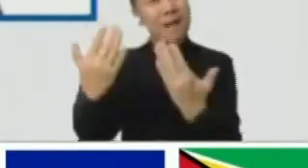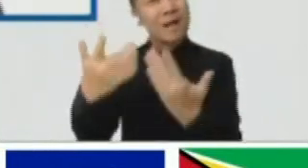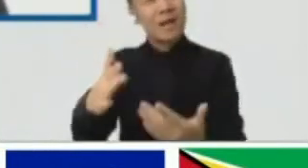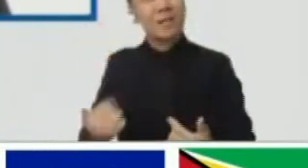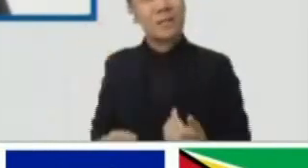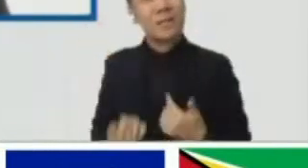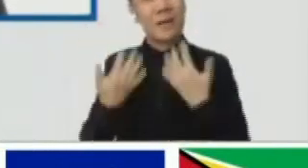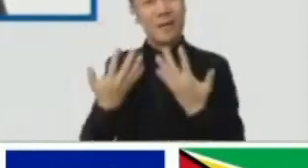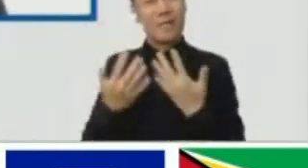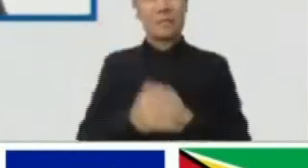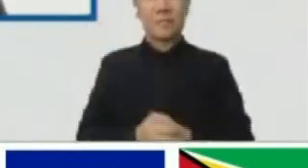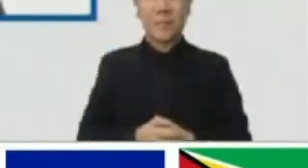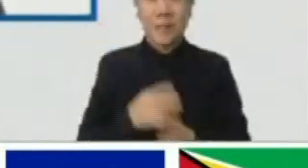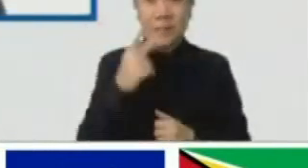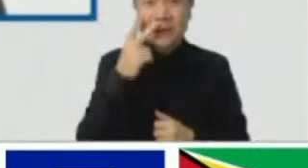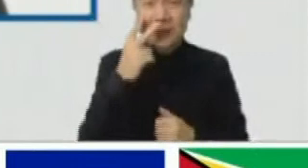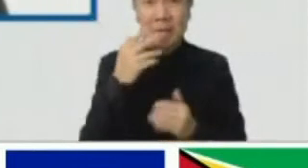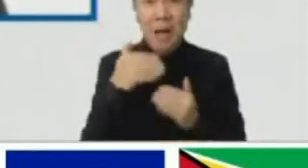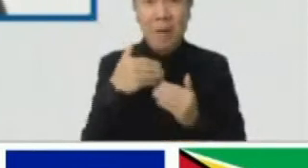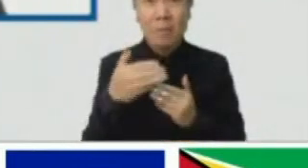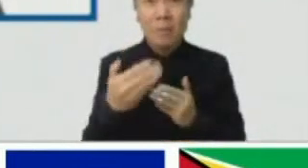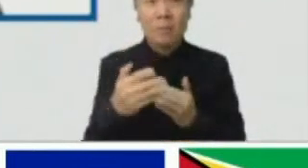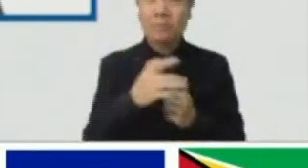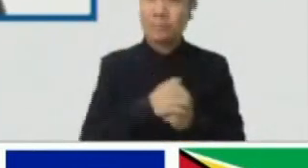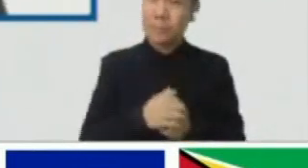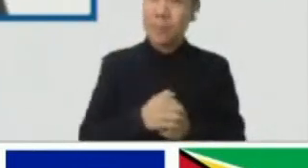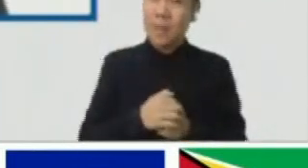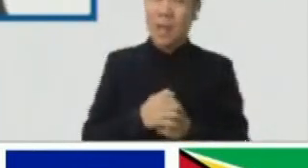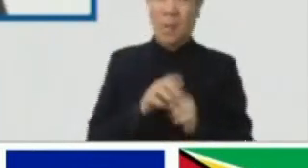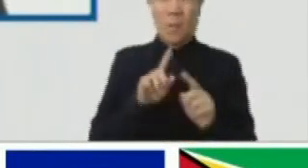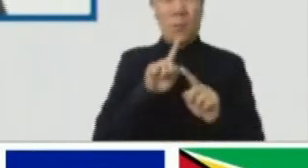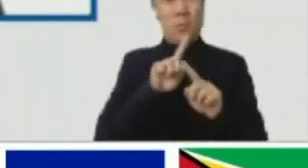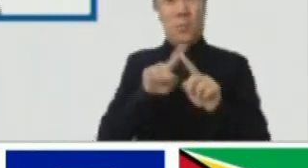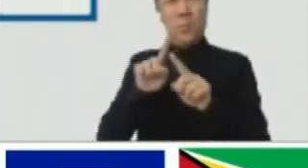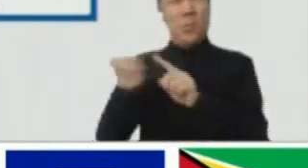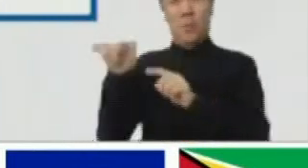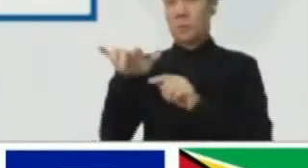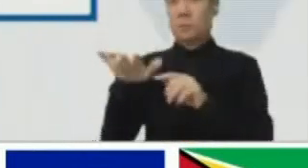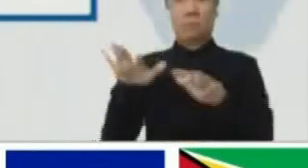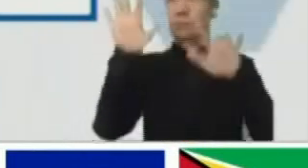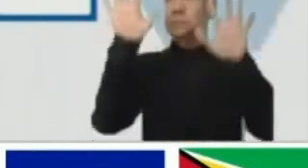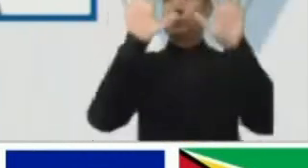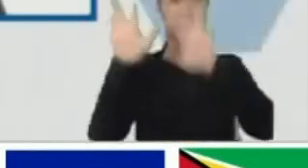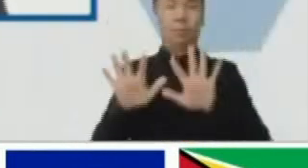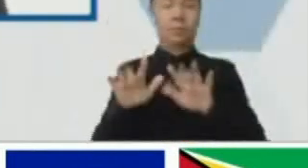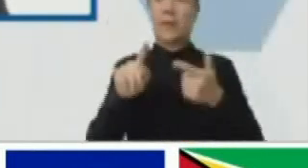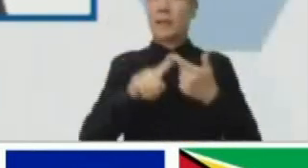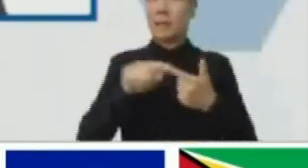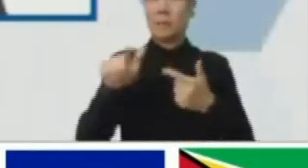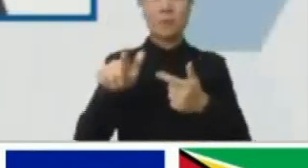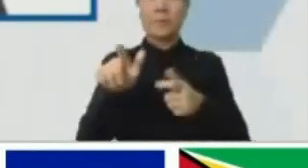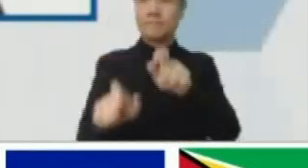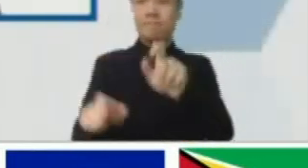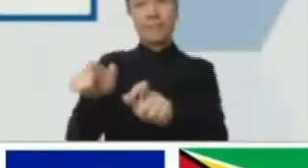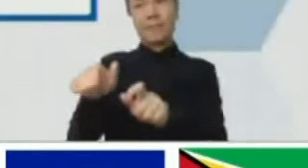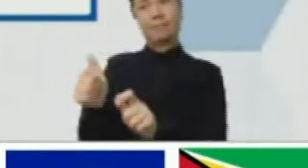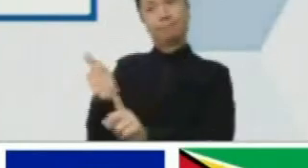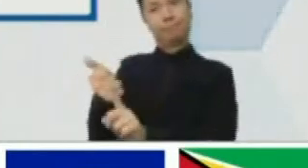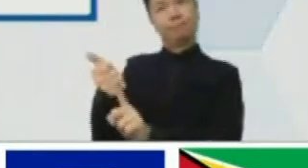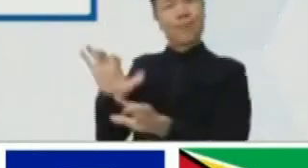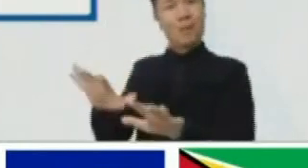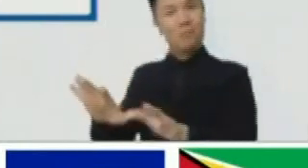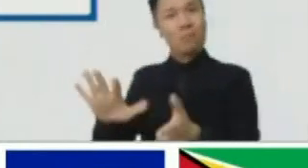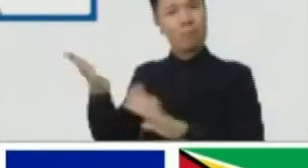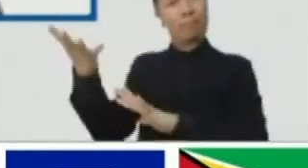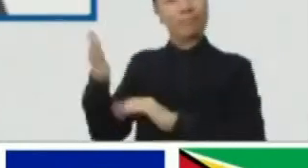deadly fusion of both natural and man-made hazards. It is a very appropriate moment for the Caribbean to be